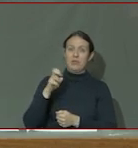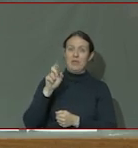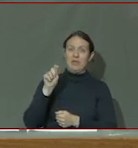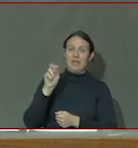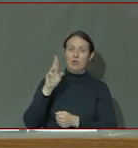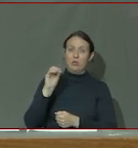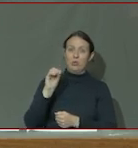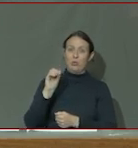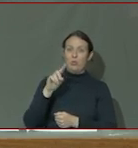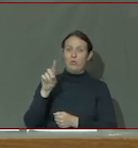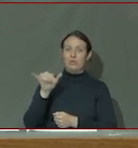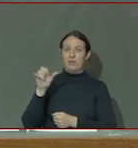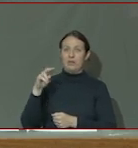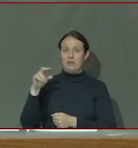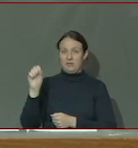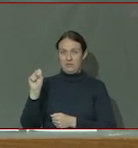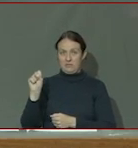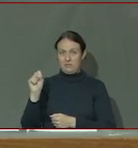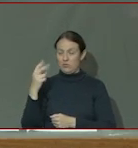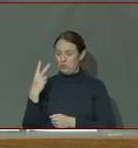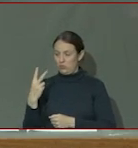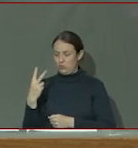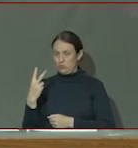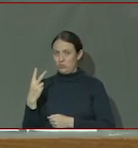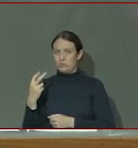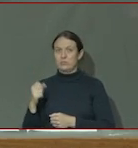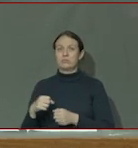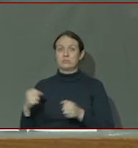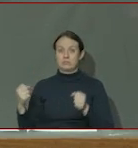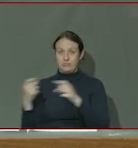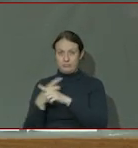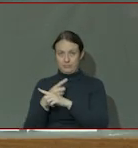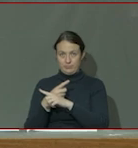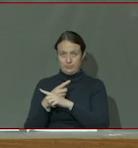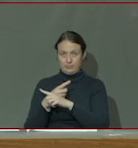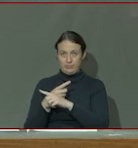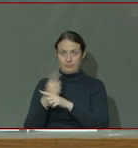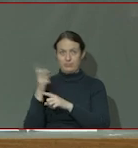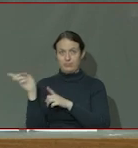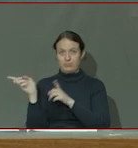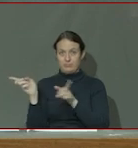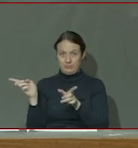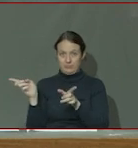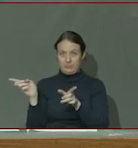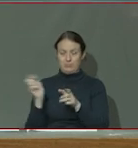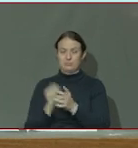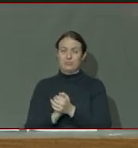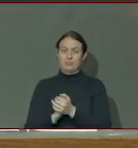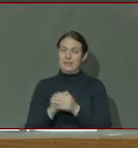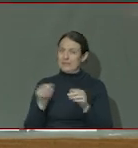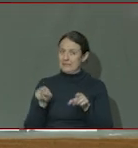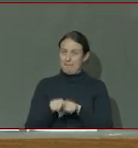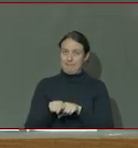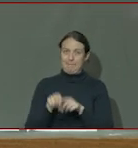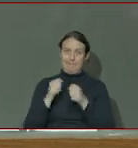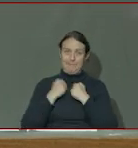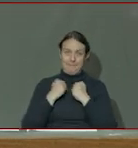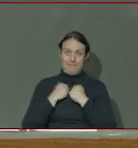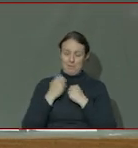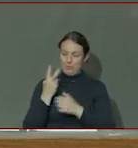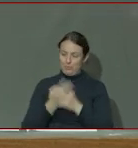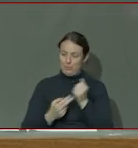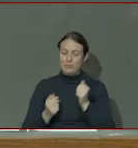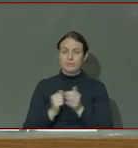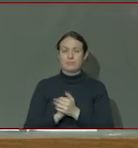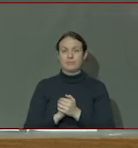together, no problem. And this side, the other parent, we do the same thing. So now how will we